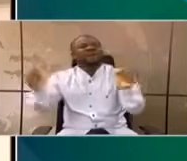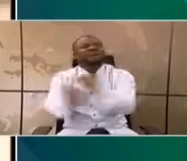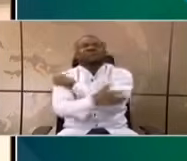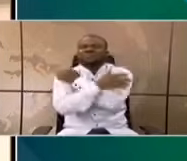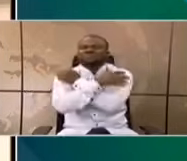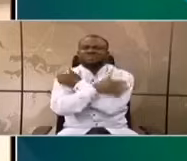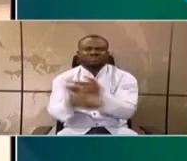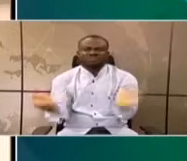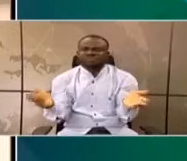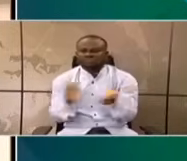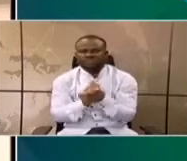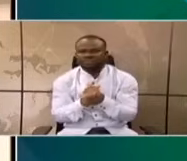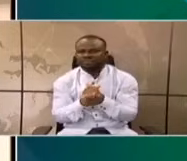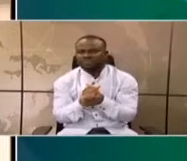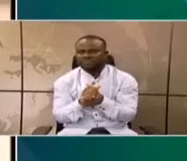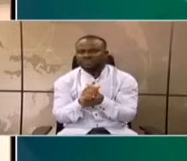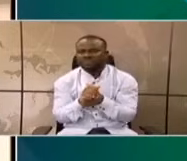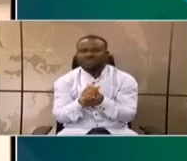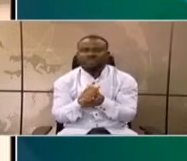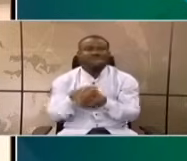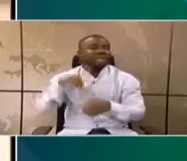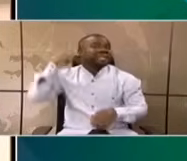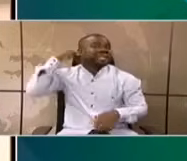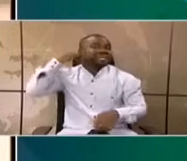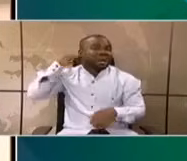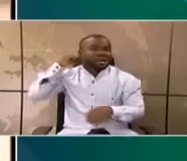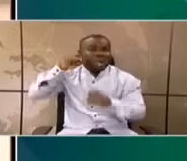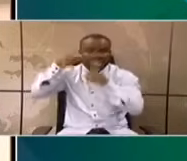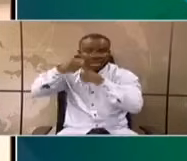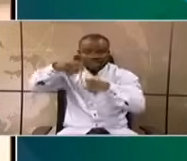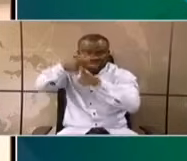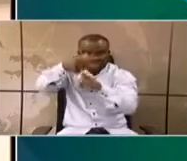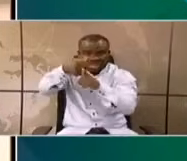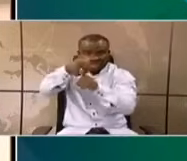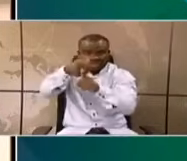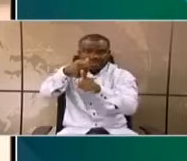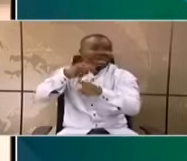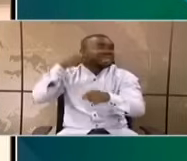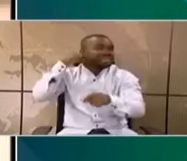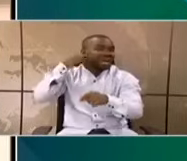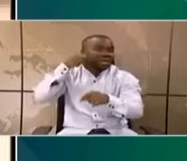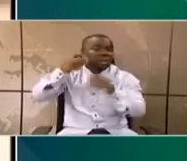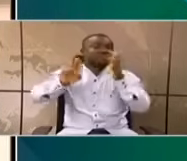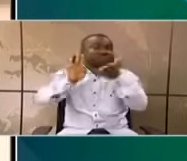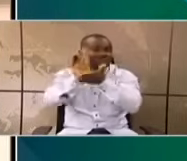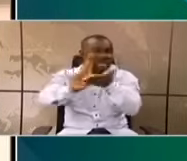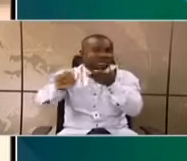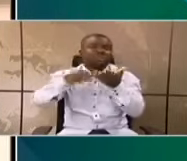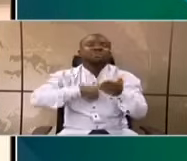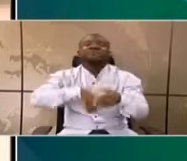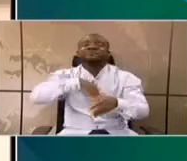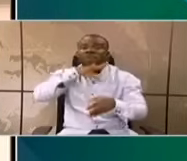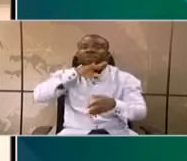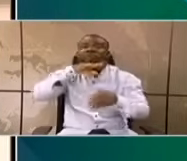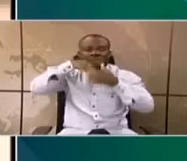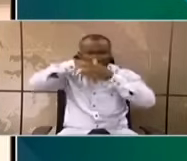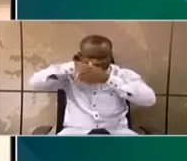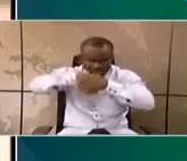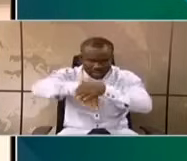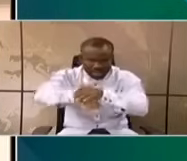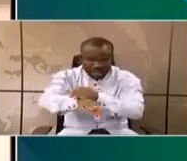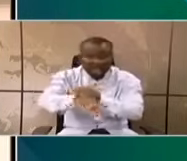Ewo community mining holo. Yen ye koho. And they know what I am saying.